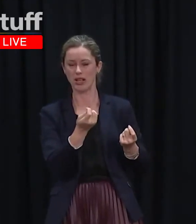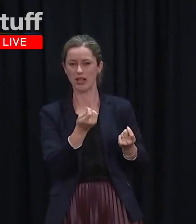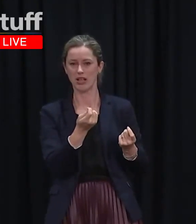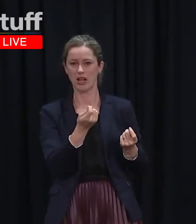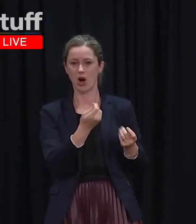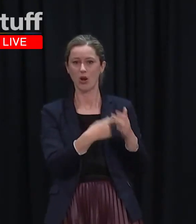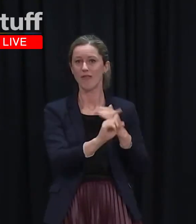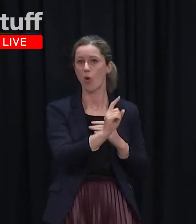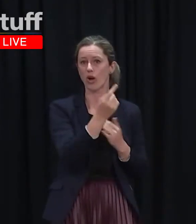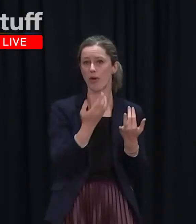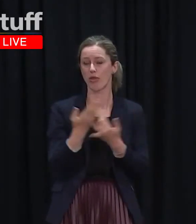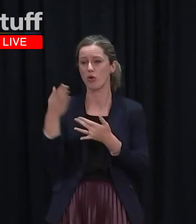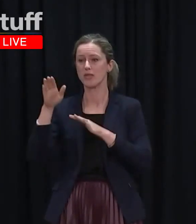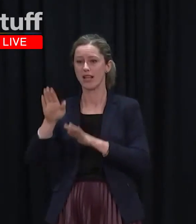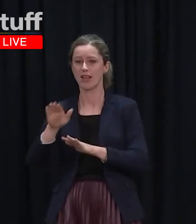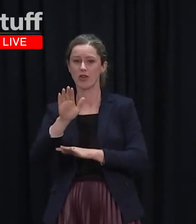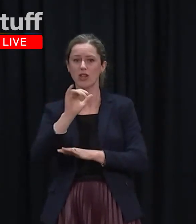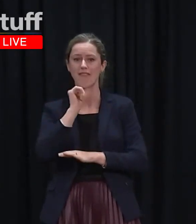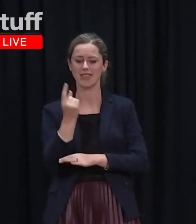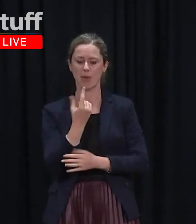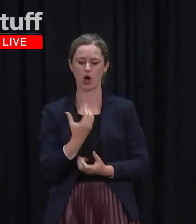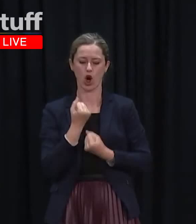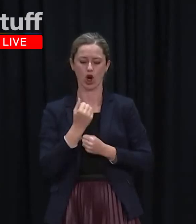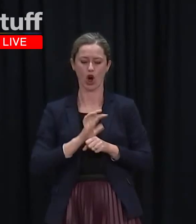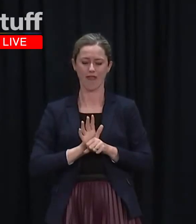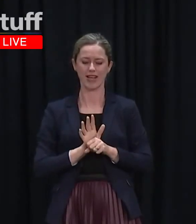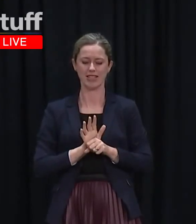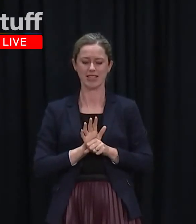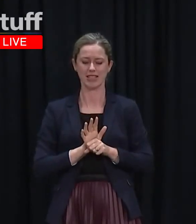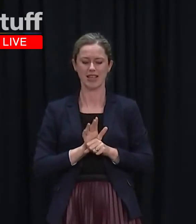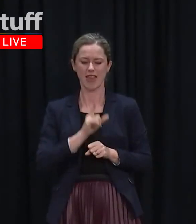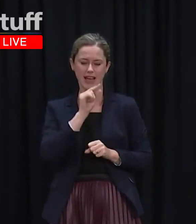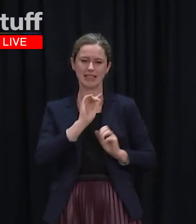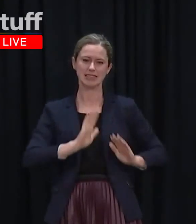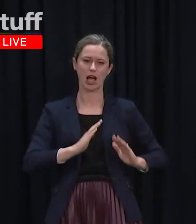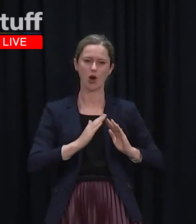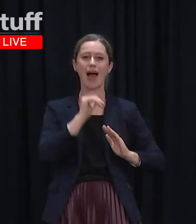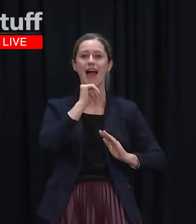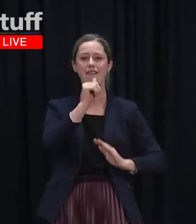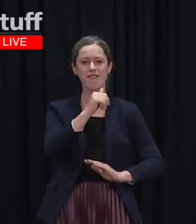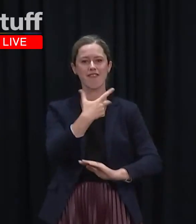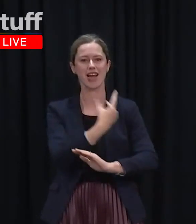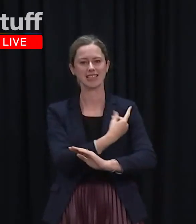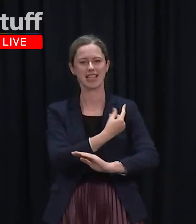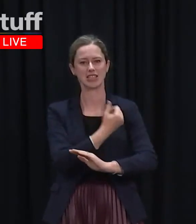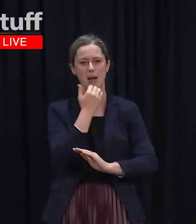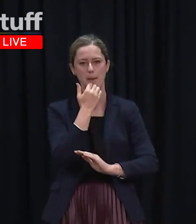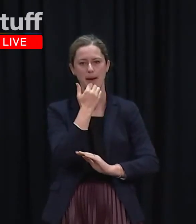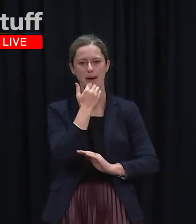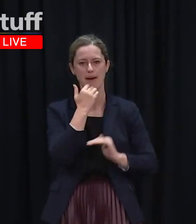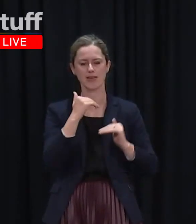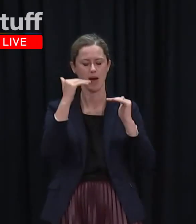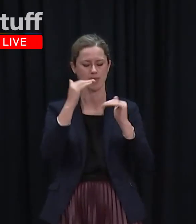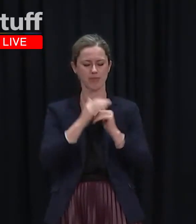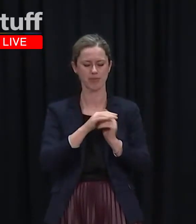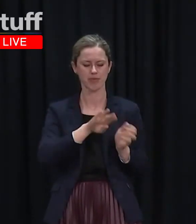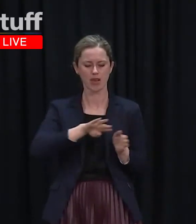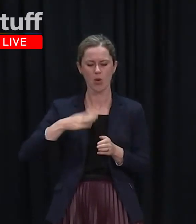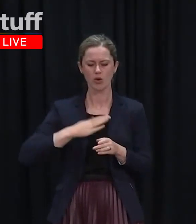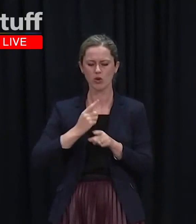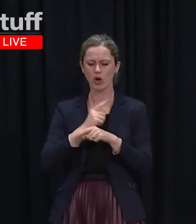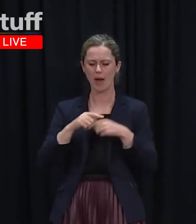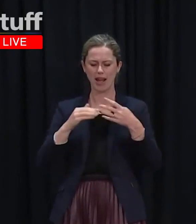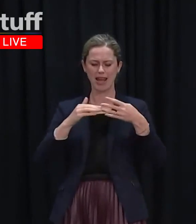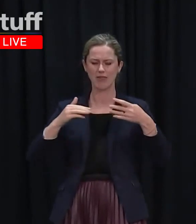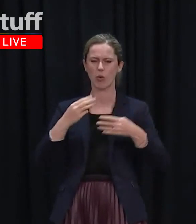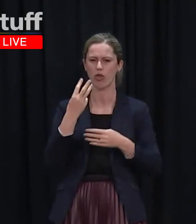Auckland, but around the Motu in the future, where we've got those high vaccination levels. And I should also say, just on alert level 3, we're more than a month